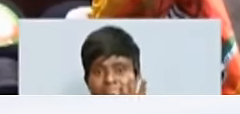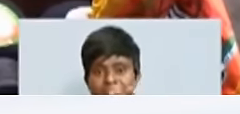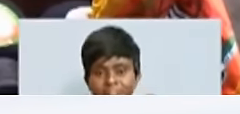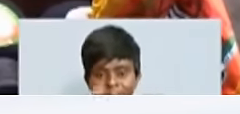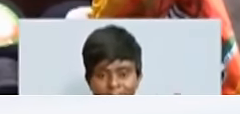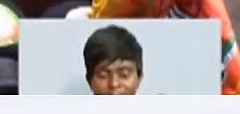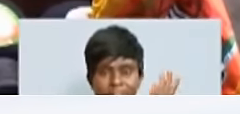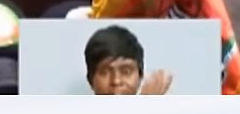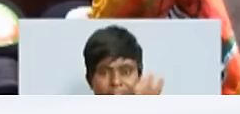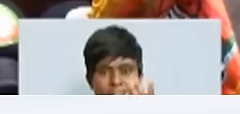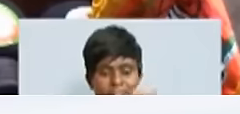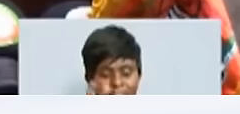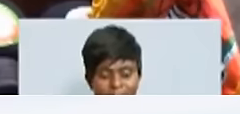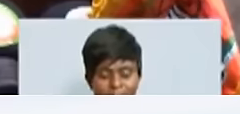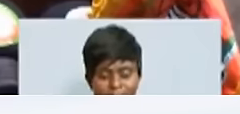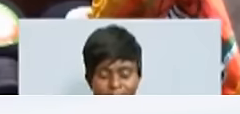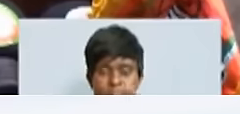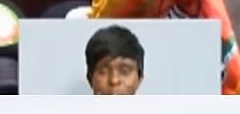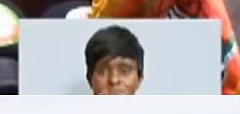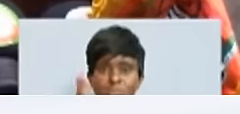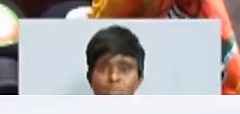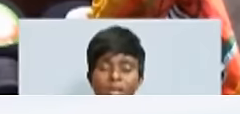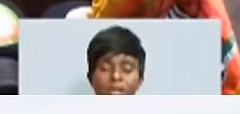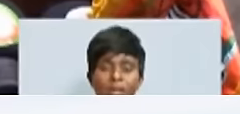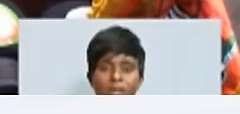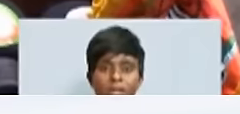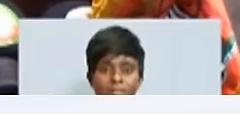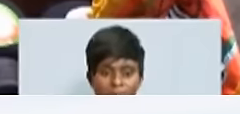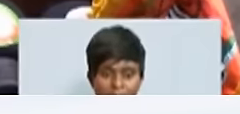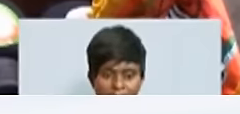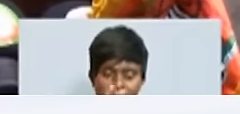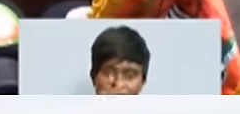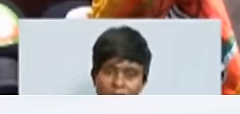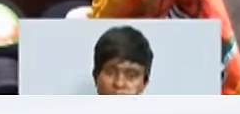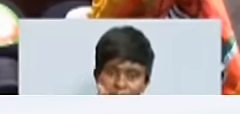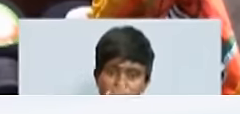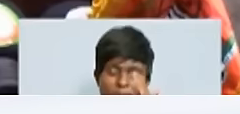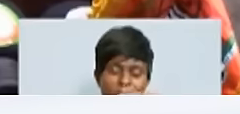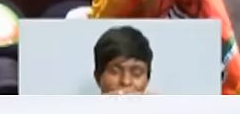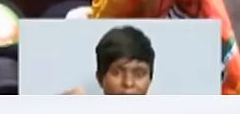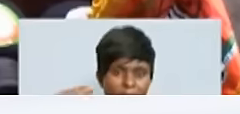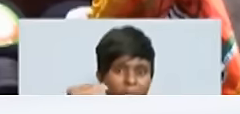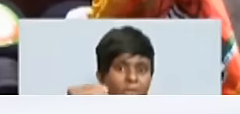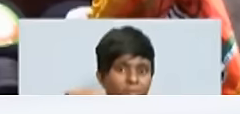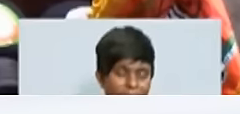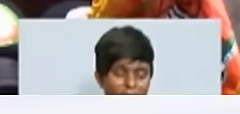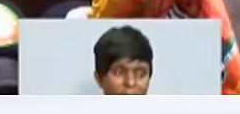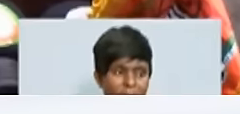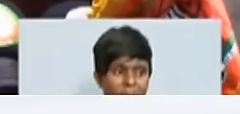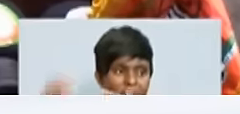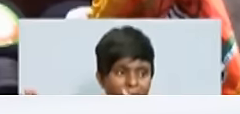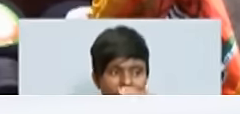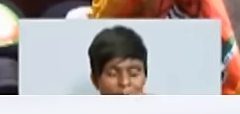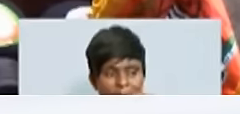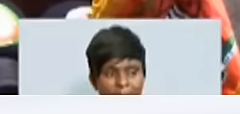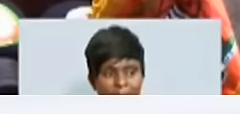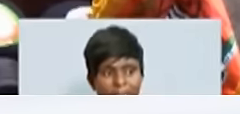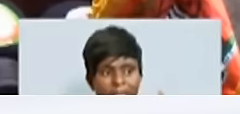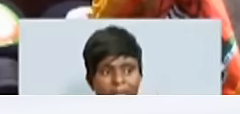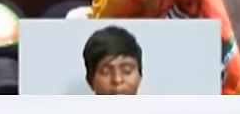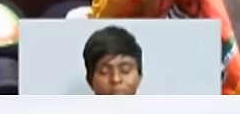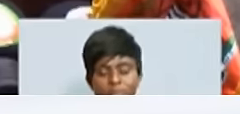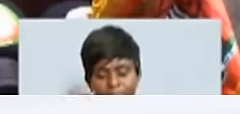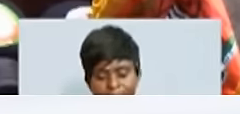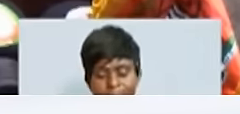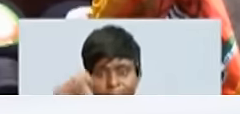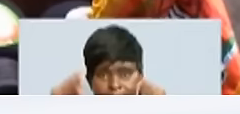Development Fund, which I mentioned earlier, we now see equity, quality, I'm bringing in equity now, equality and